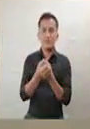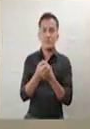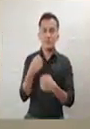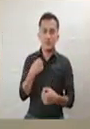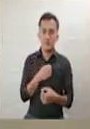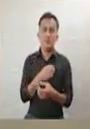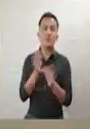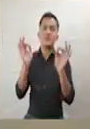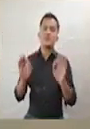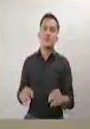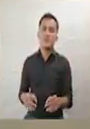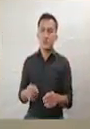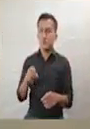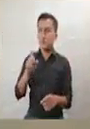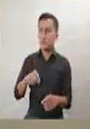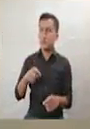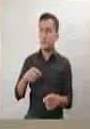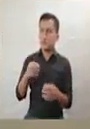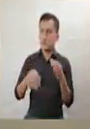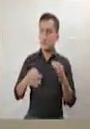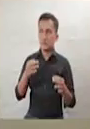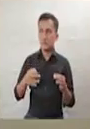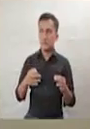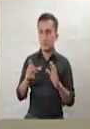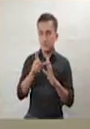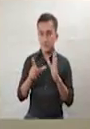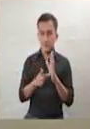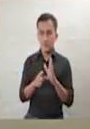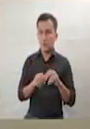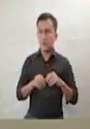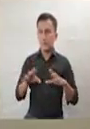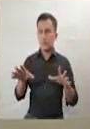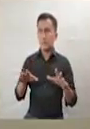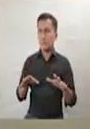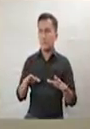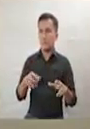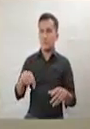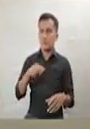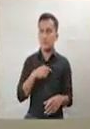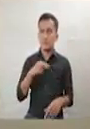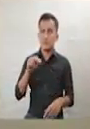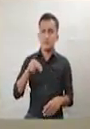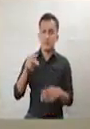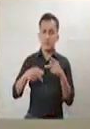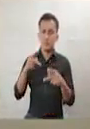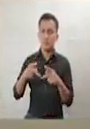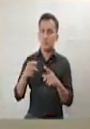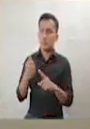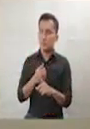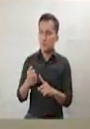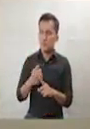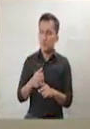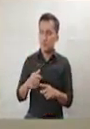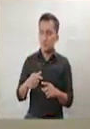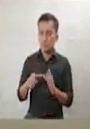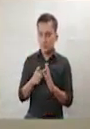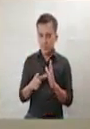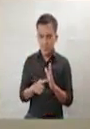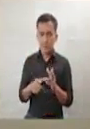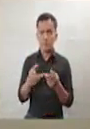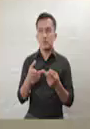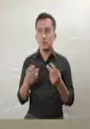justice here. And we need the law implemented. And we need people who abuse the law in their position and